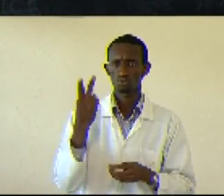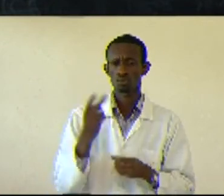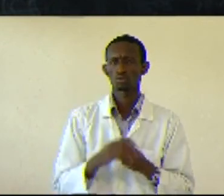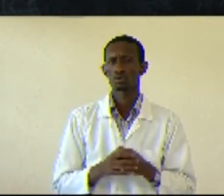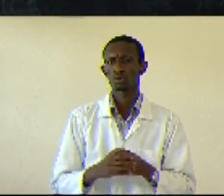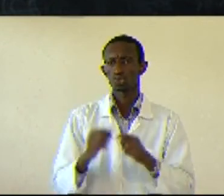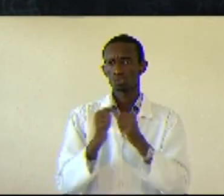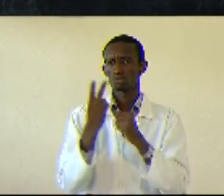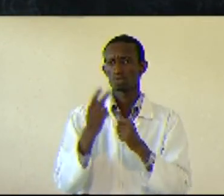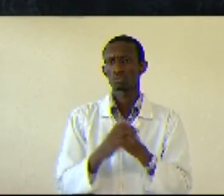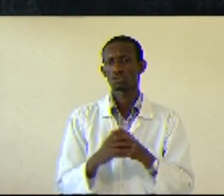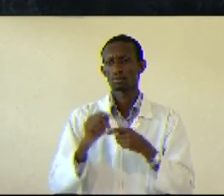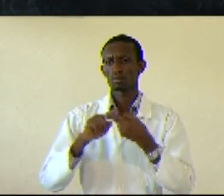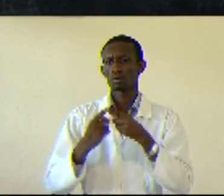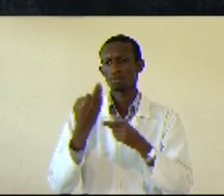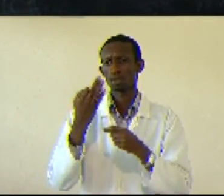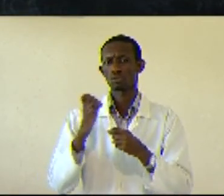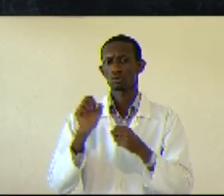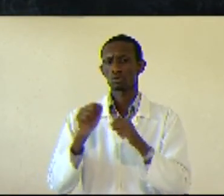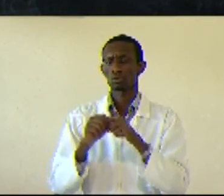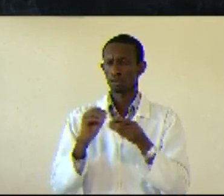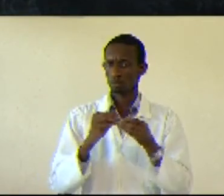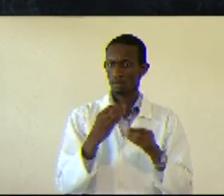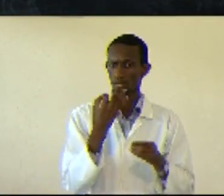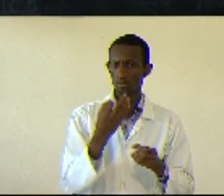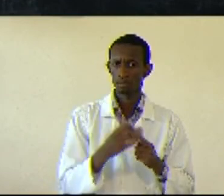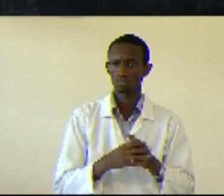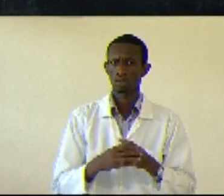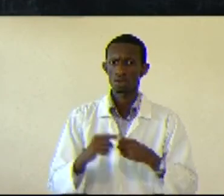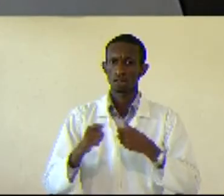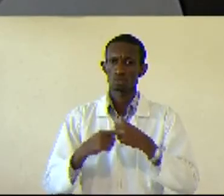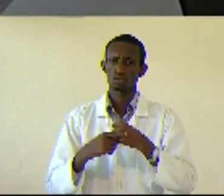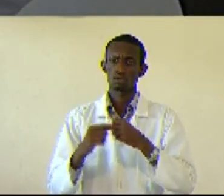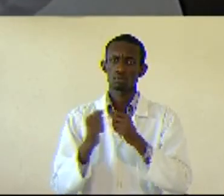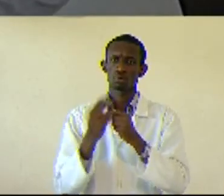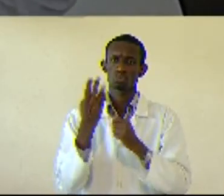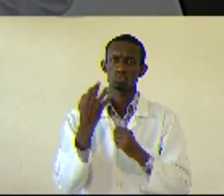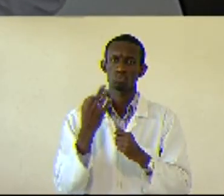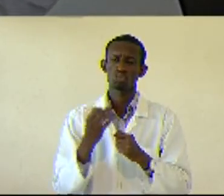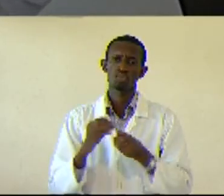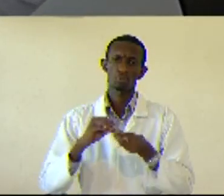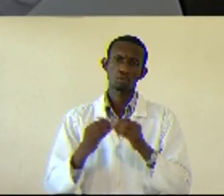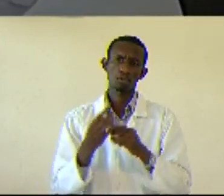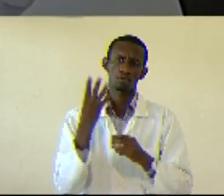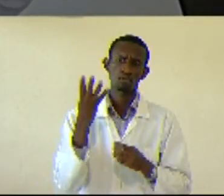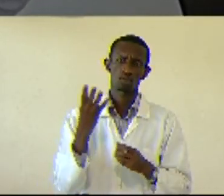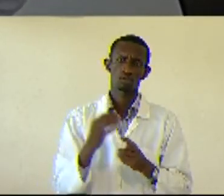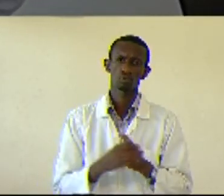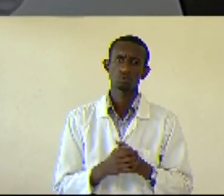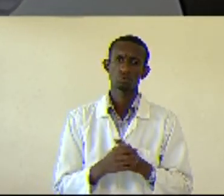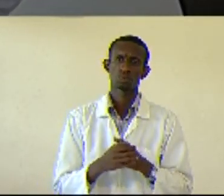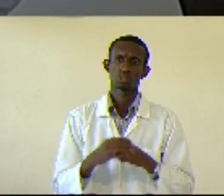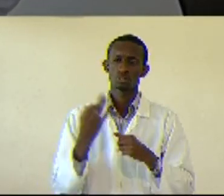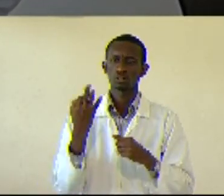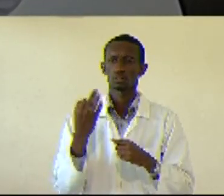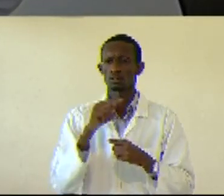x squared dx. Number 3, integral of minus 2 divided by x squared plus 1 dx. Number 4, integral of 3 divided